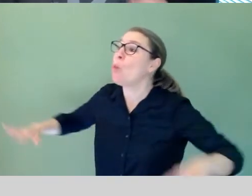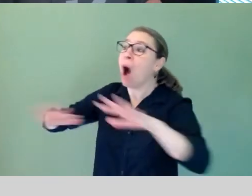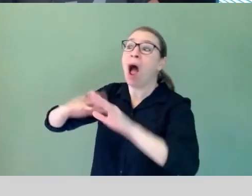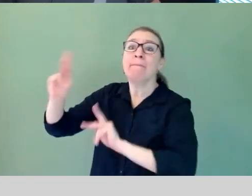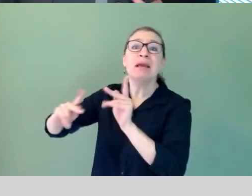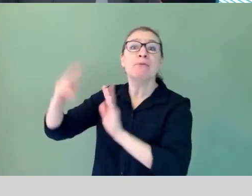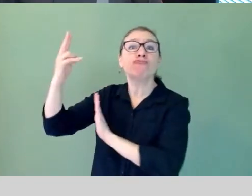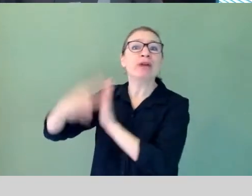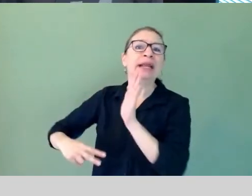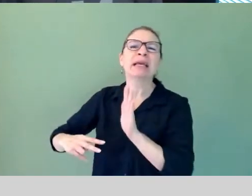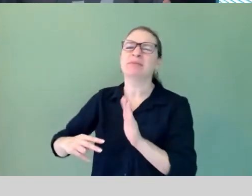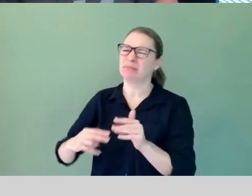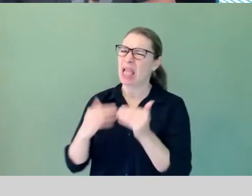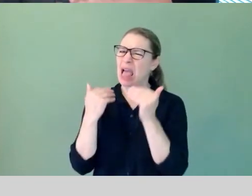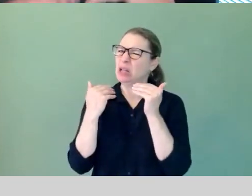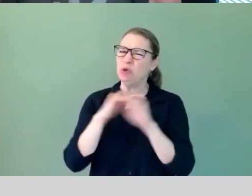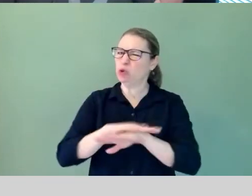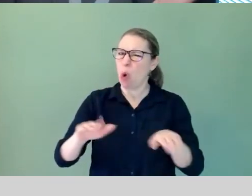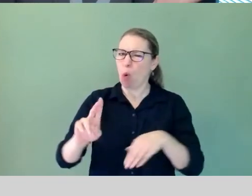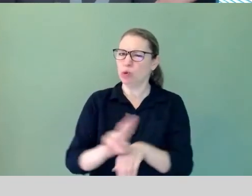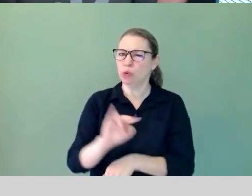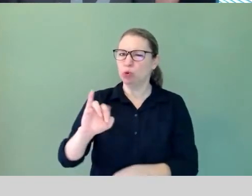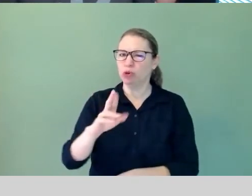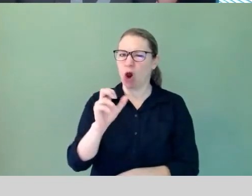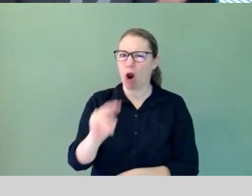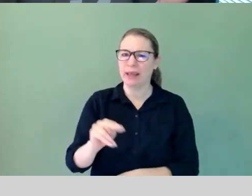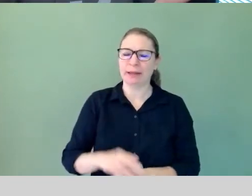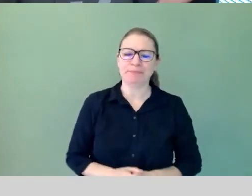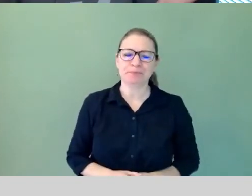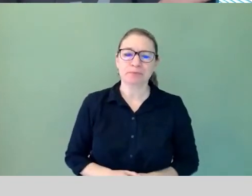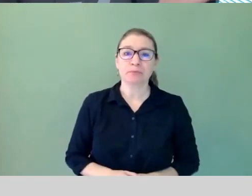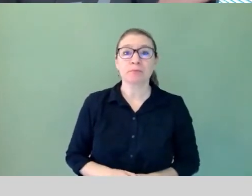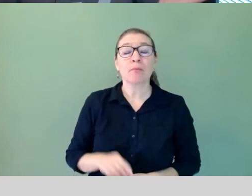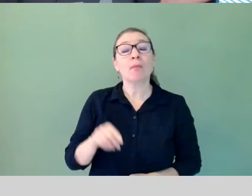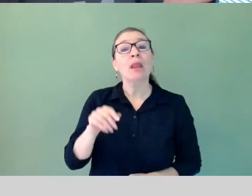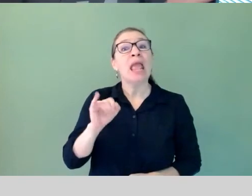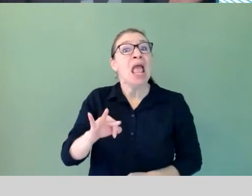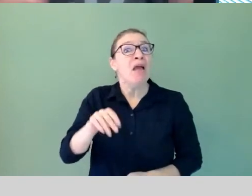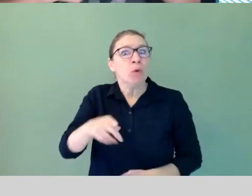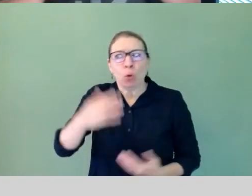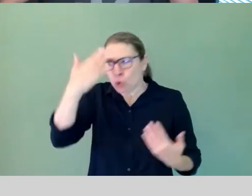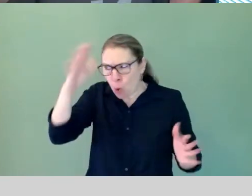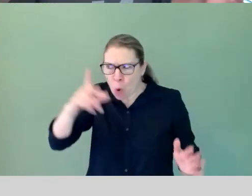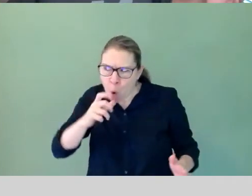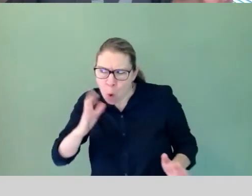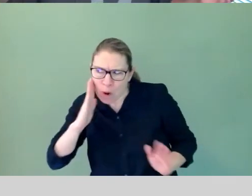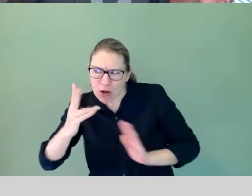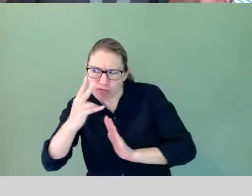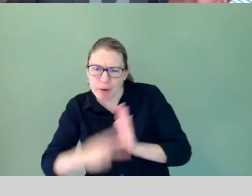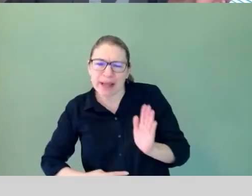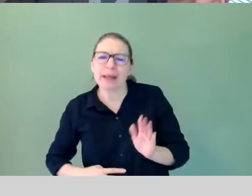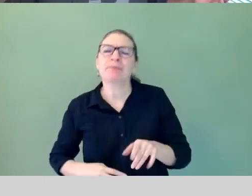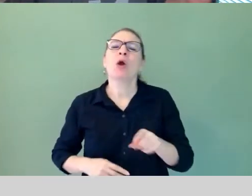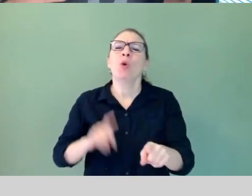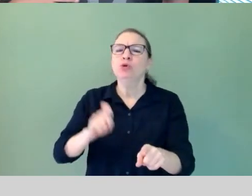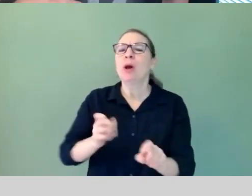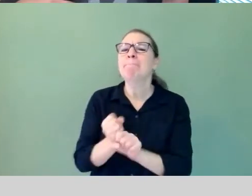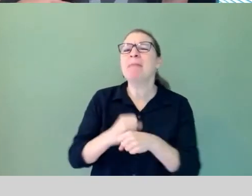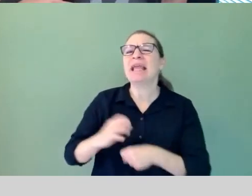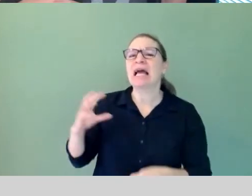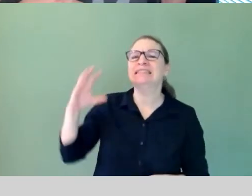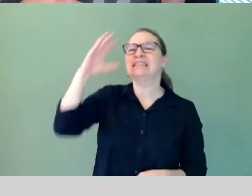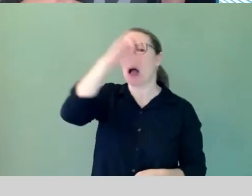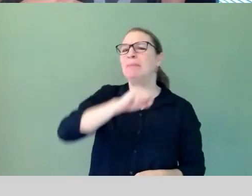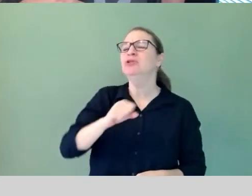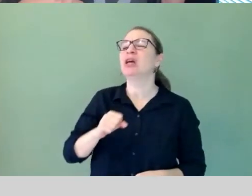Assume beginners if you don't know your audience. So this kind of goes with the whole global thing. If you don't know who your audience is, like, or you're not 100% positive who your audience is, then